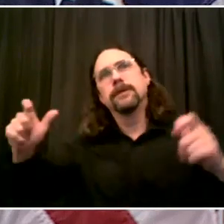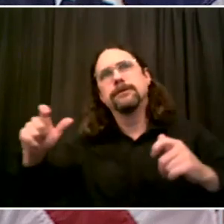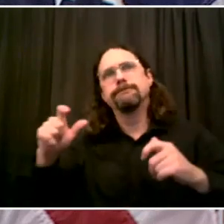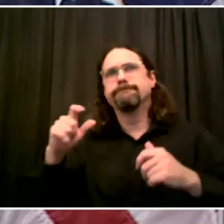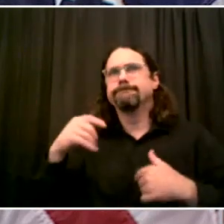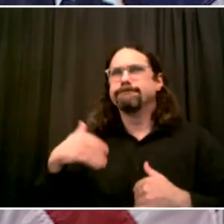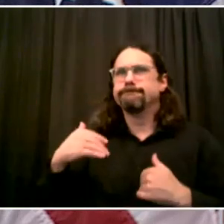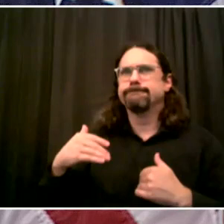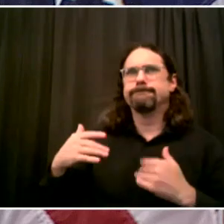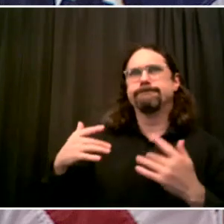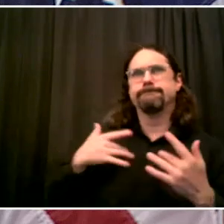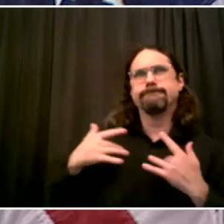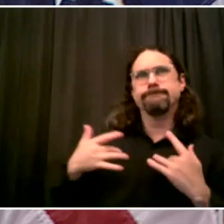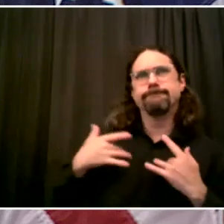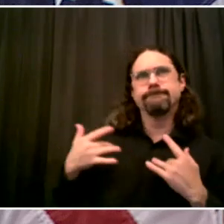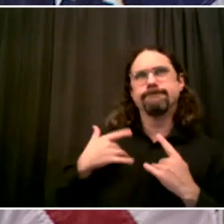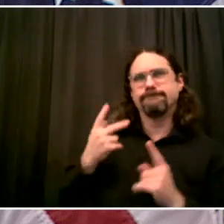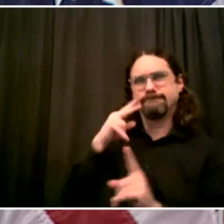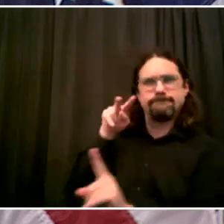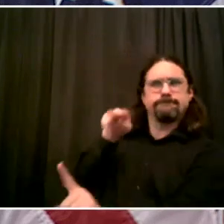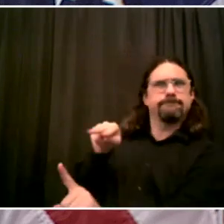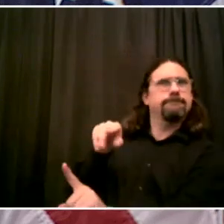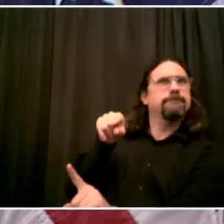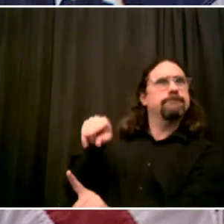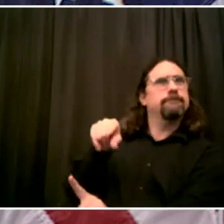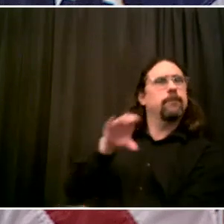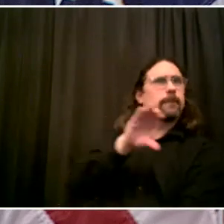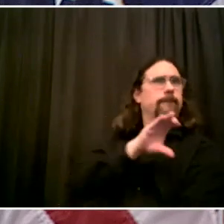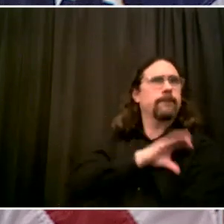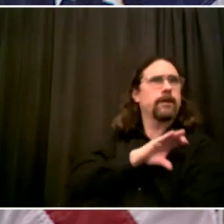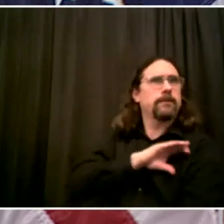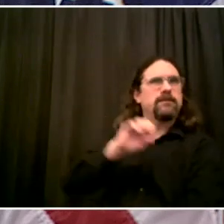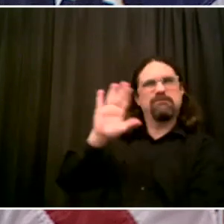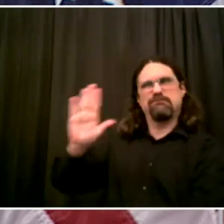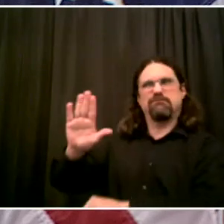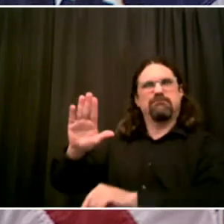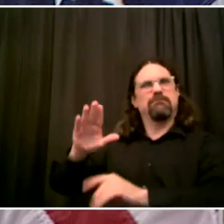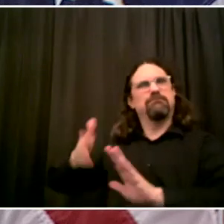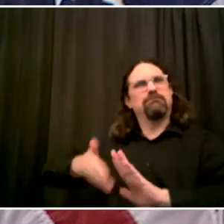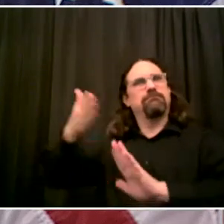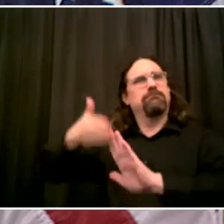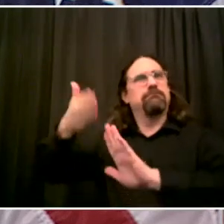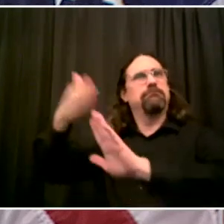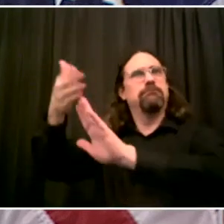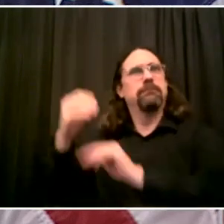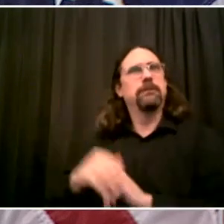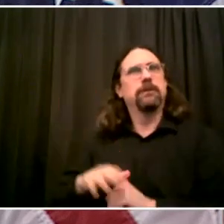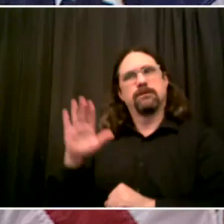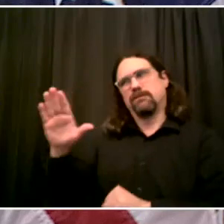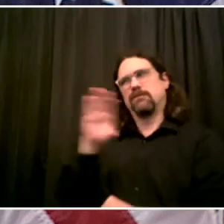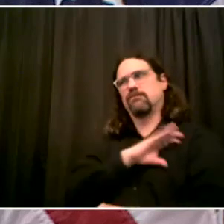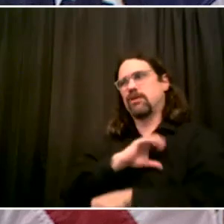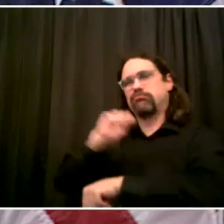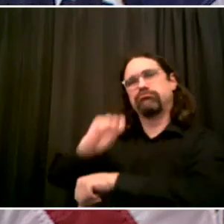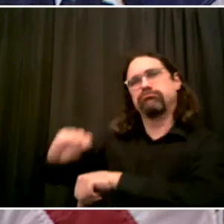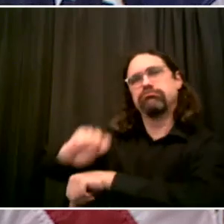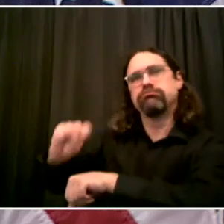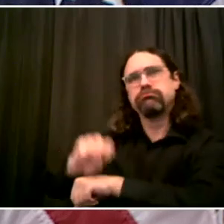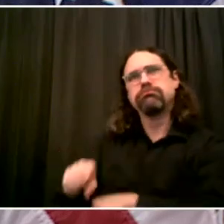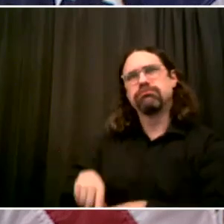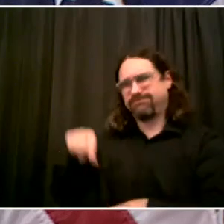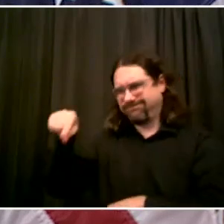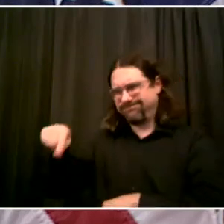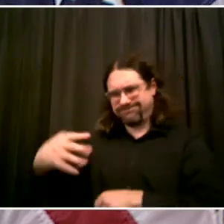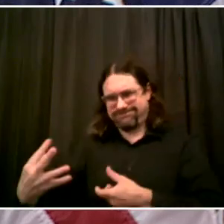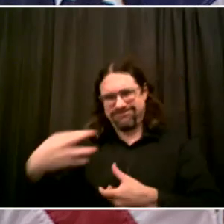and those are very real and well-documented concerns, and we have to keep weeding out that racism. We have to end that